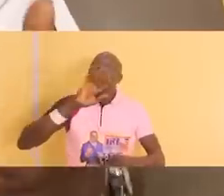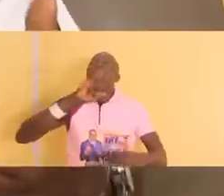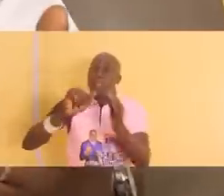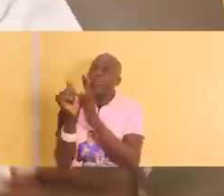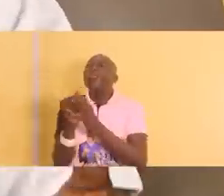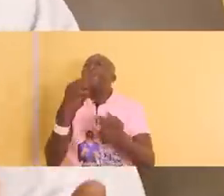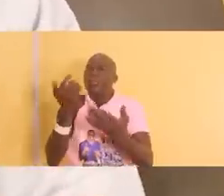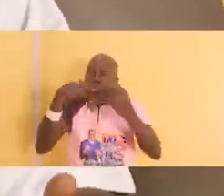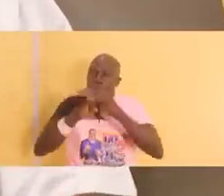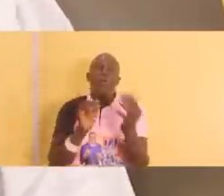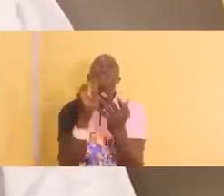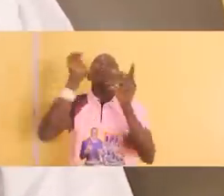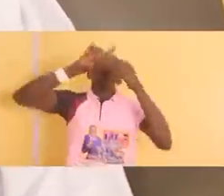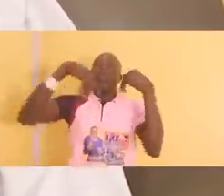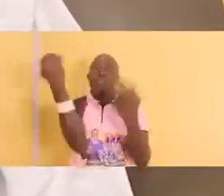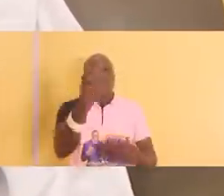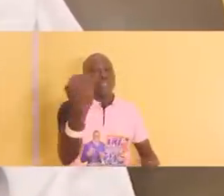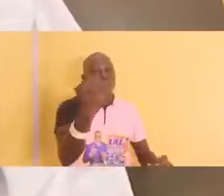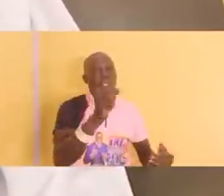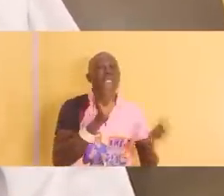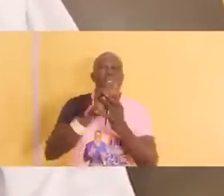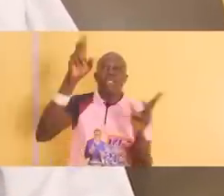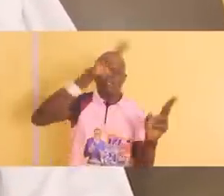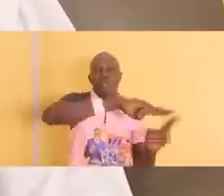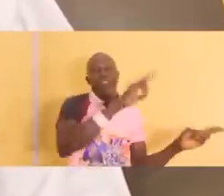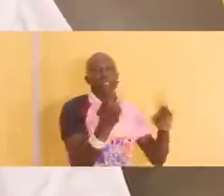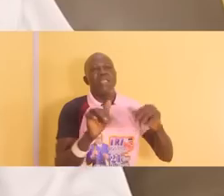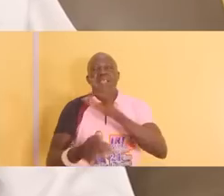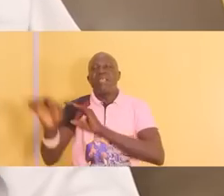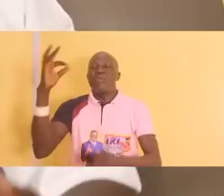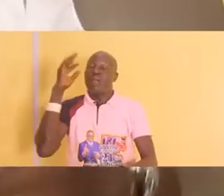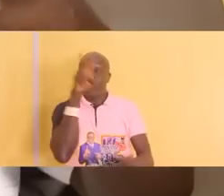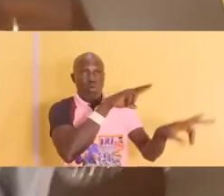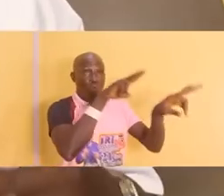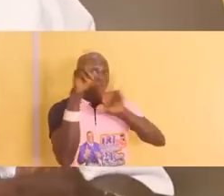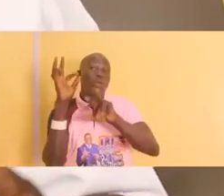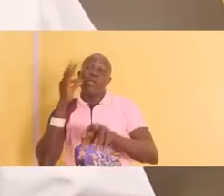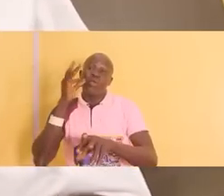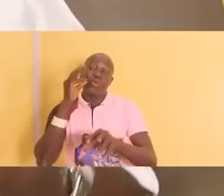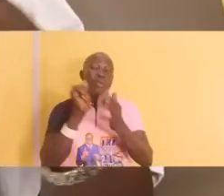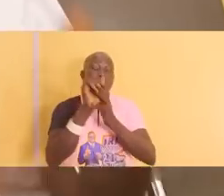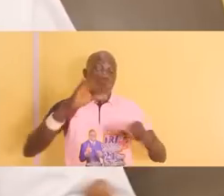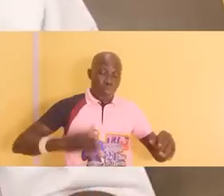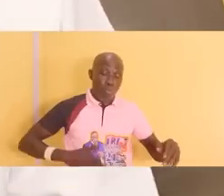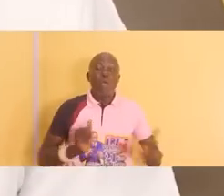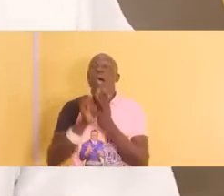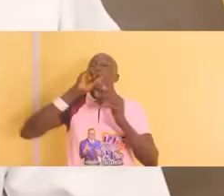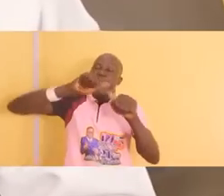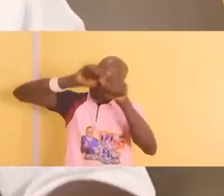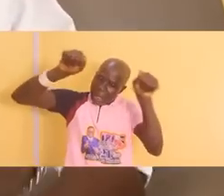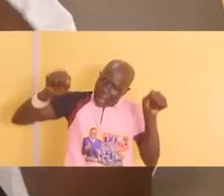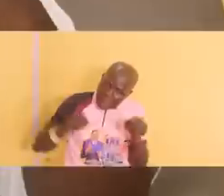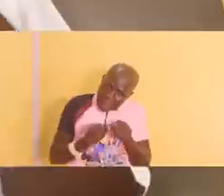fall to you. Because I was Saturday. Because we enter to on your Saturday in that Fiji. So you saw me. You are expectant mothers. Go one, go see.